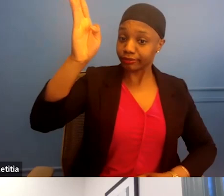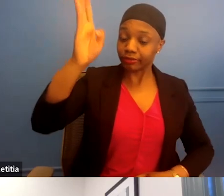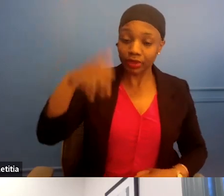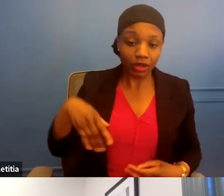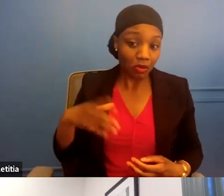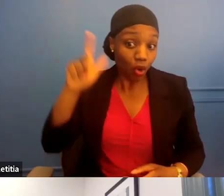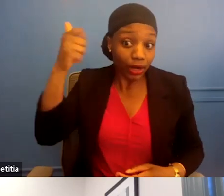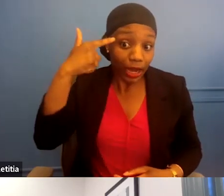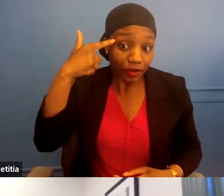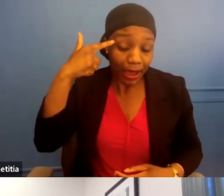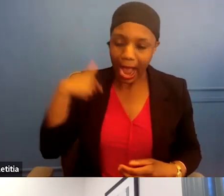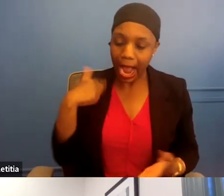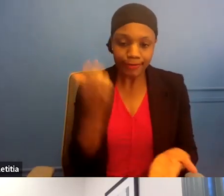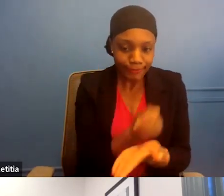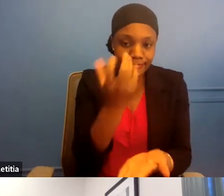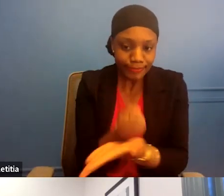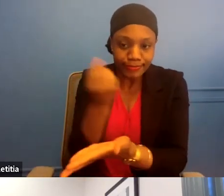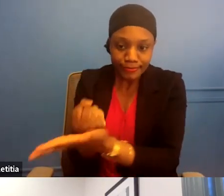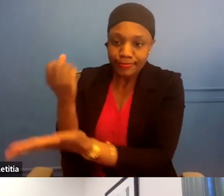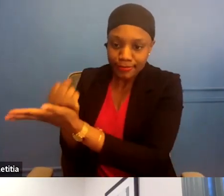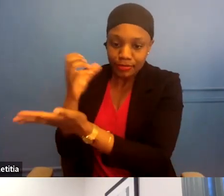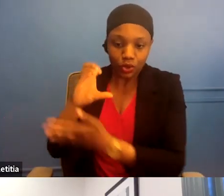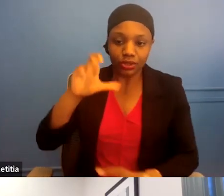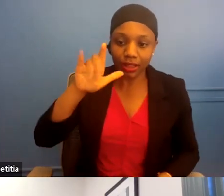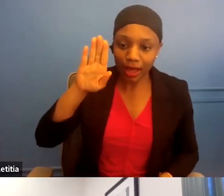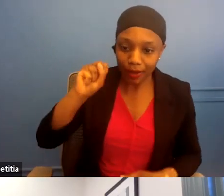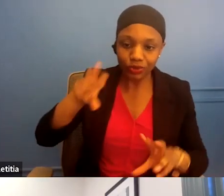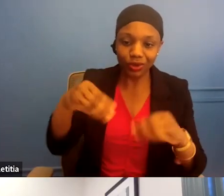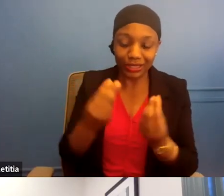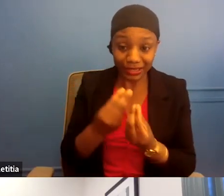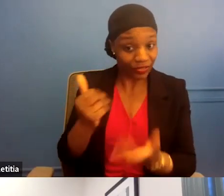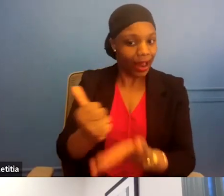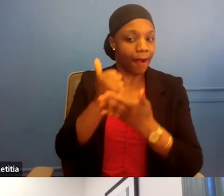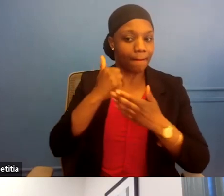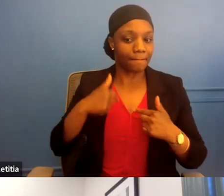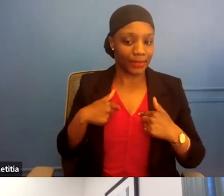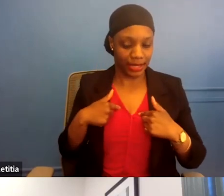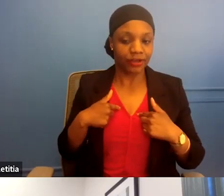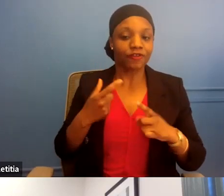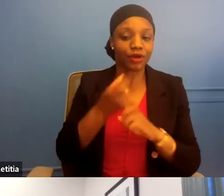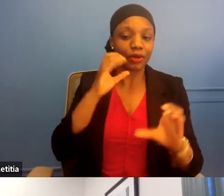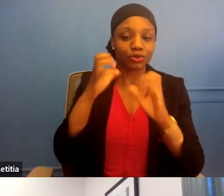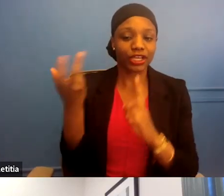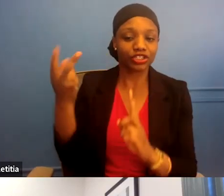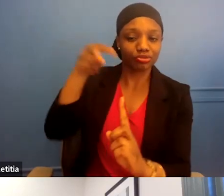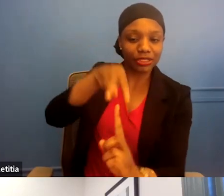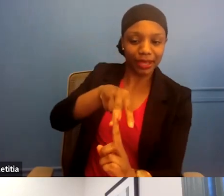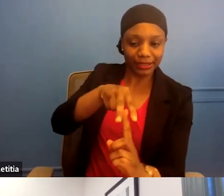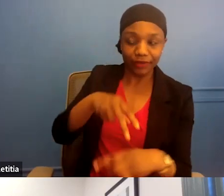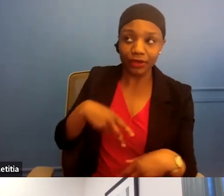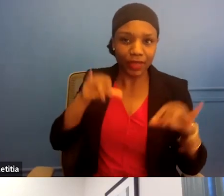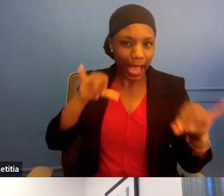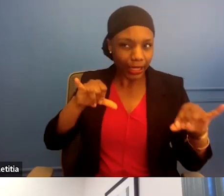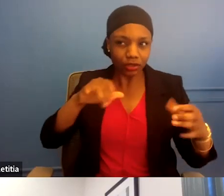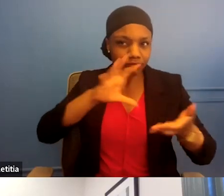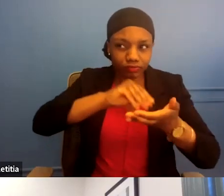took advantage of all of those, which frankly, again, really helped me from a communication perspective, being able to go explore and do